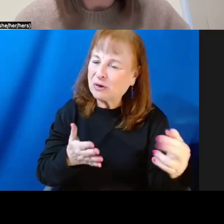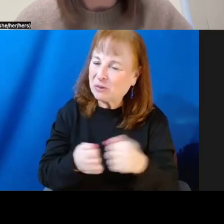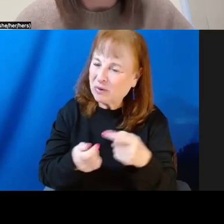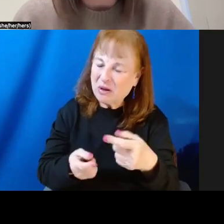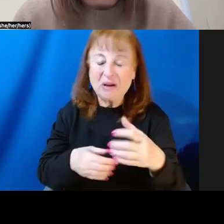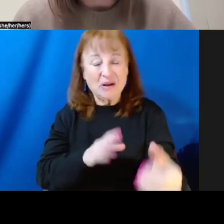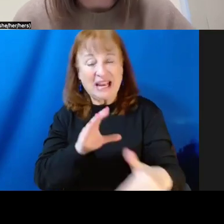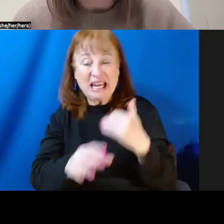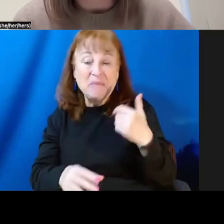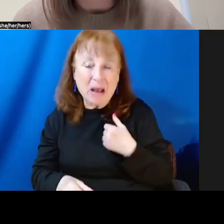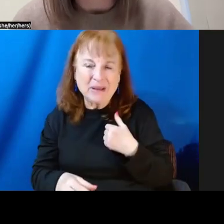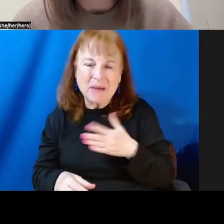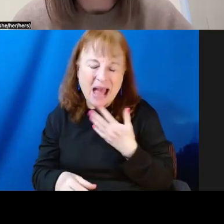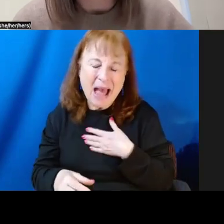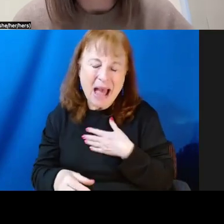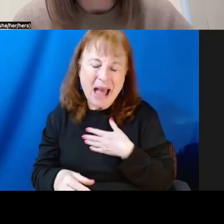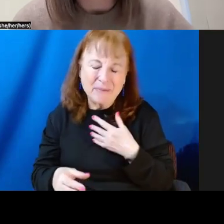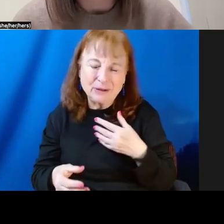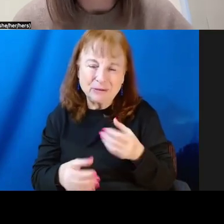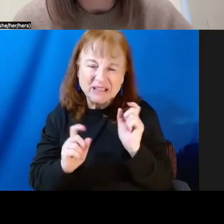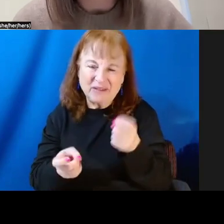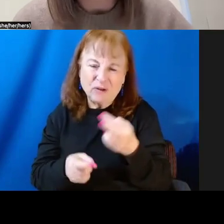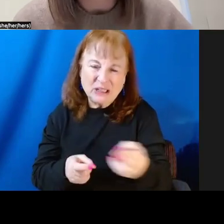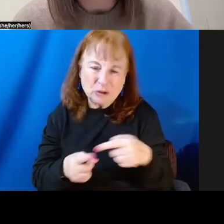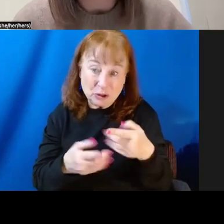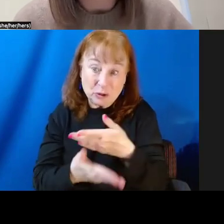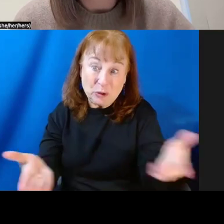me an email and I'd be happy to pass them along.